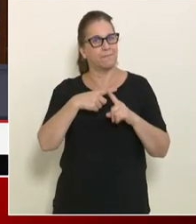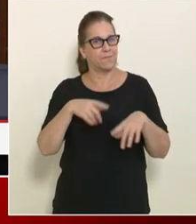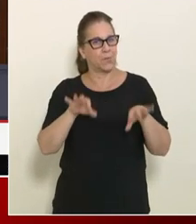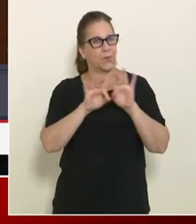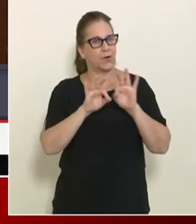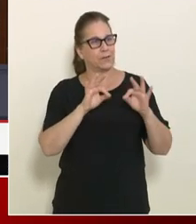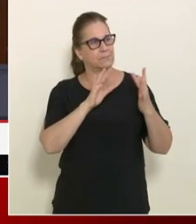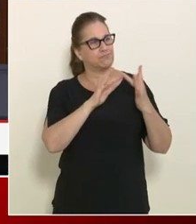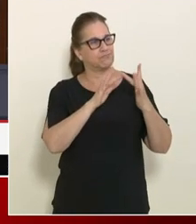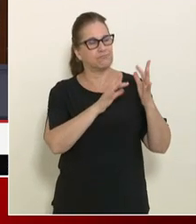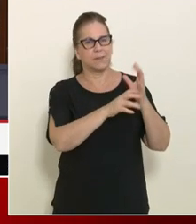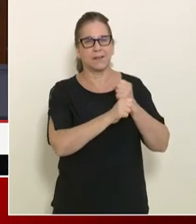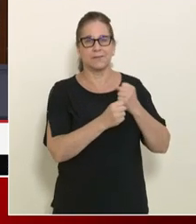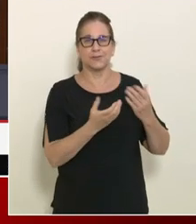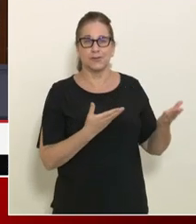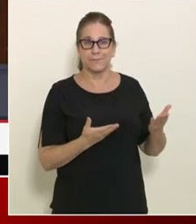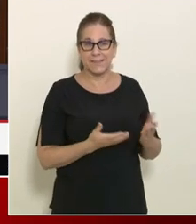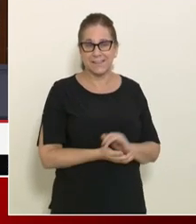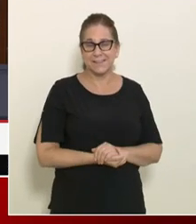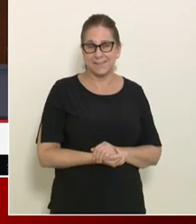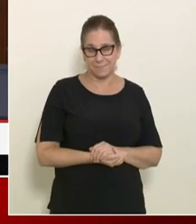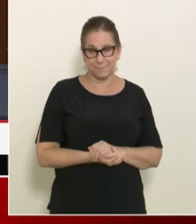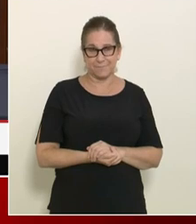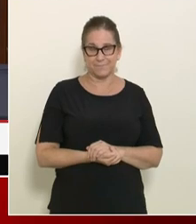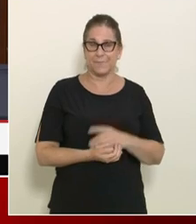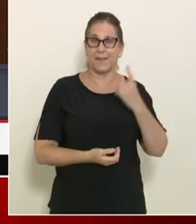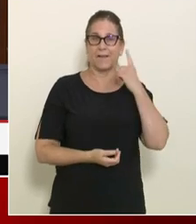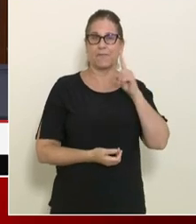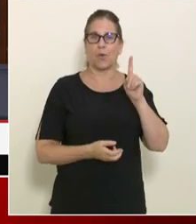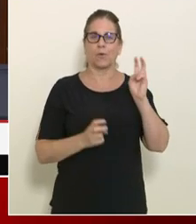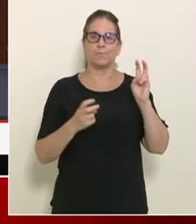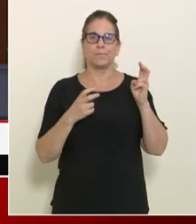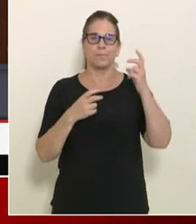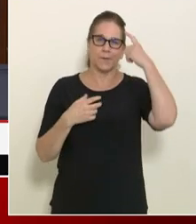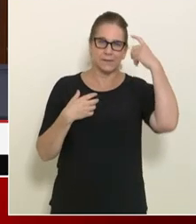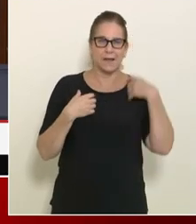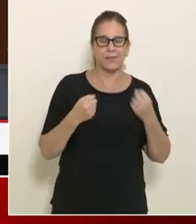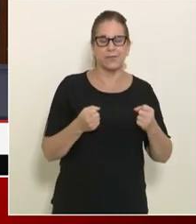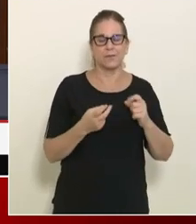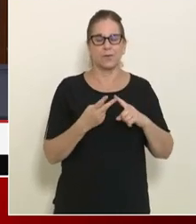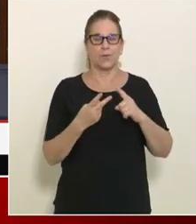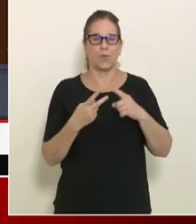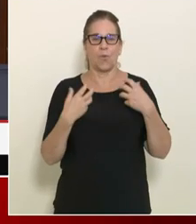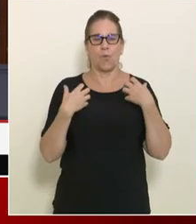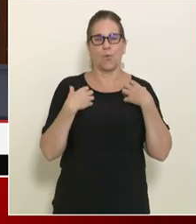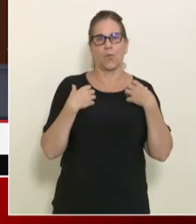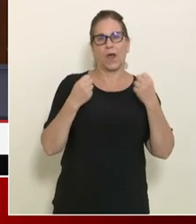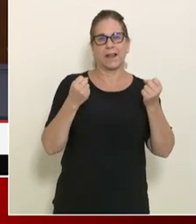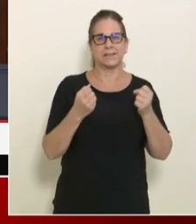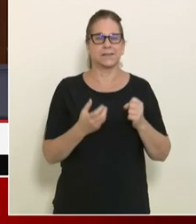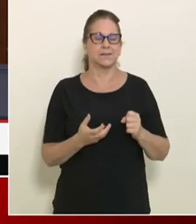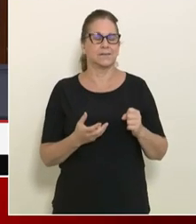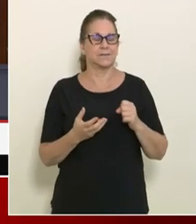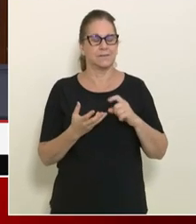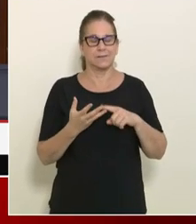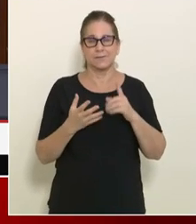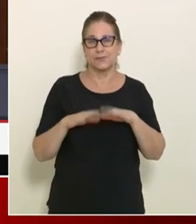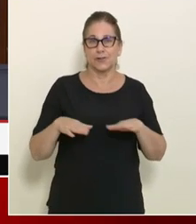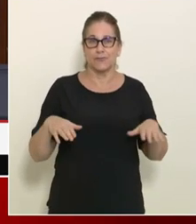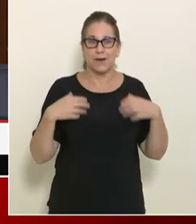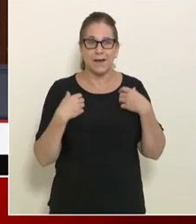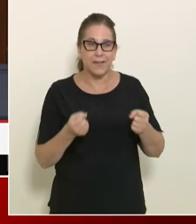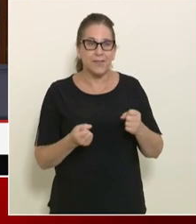support health and well-being among their children and other family members. And so my hope